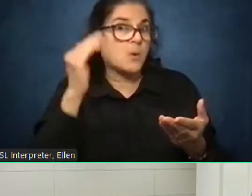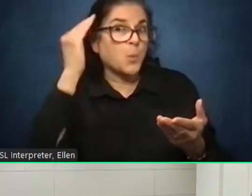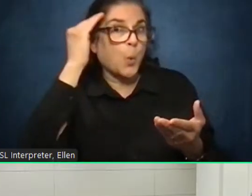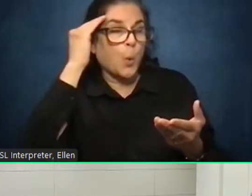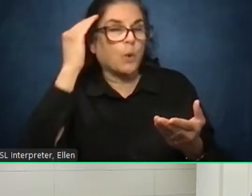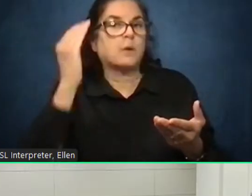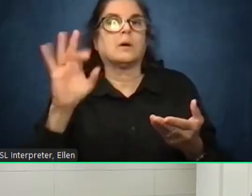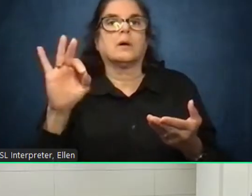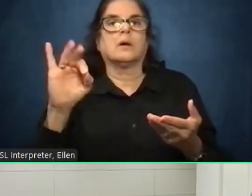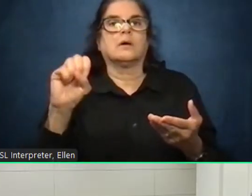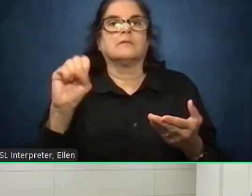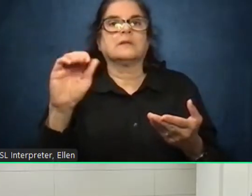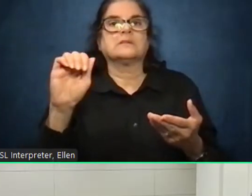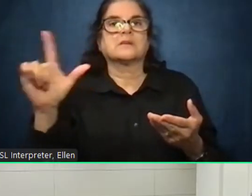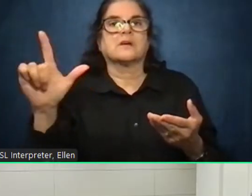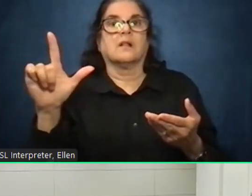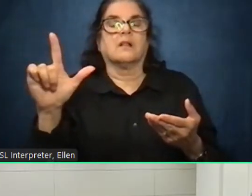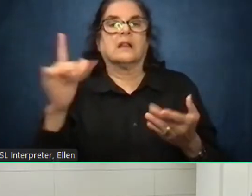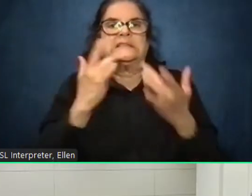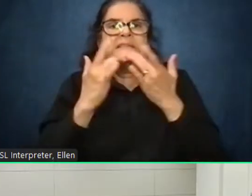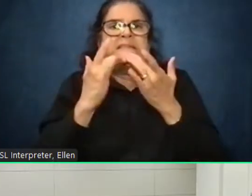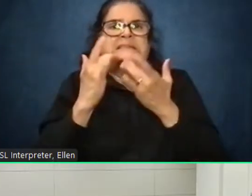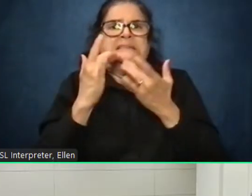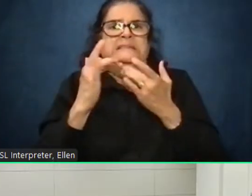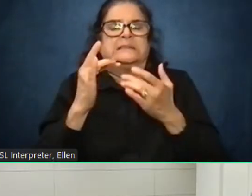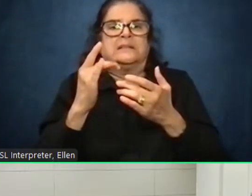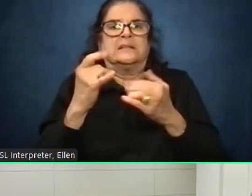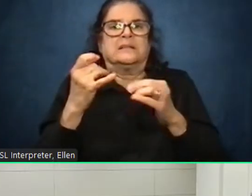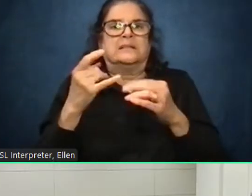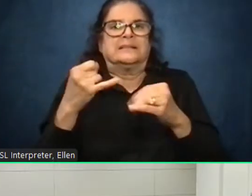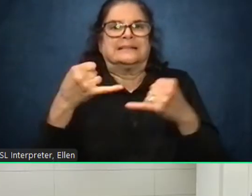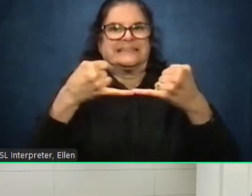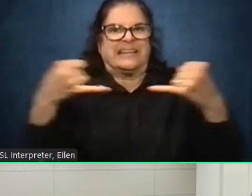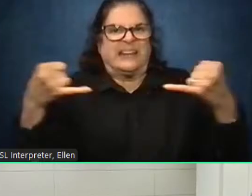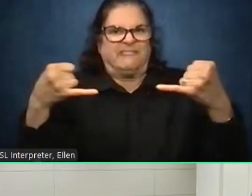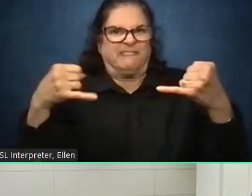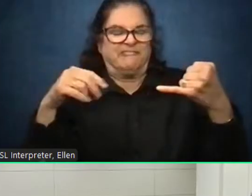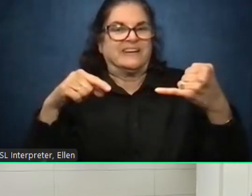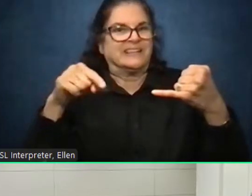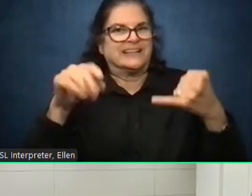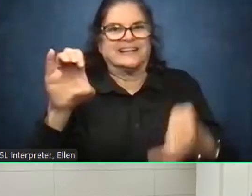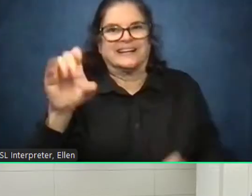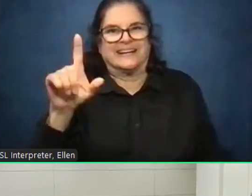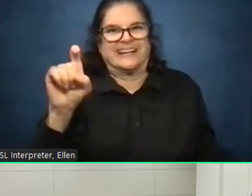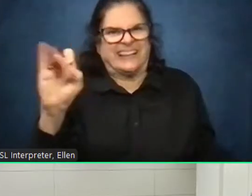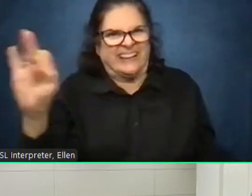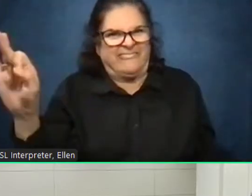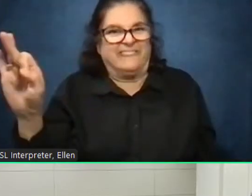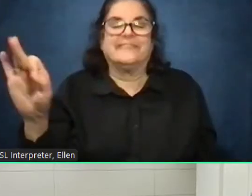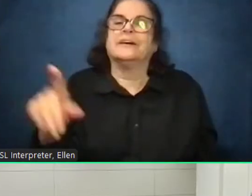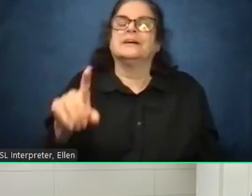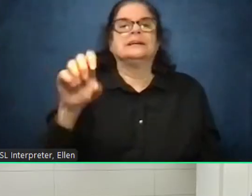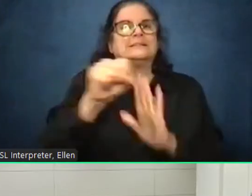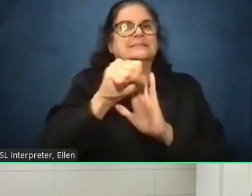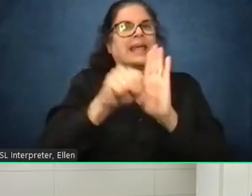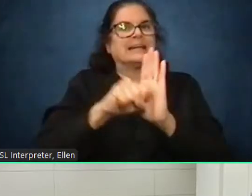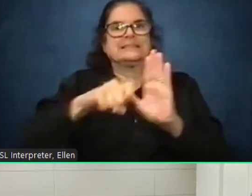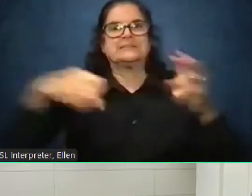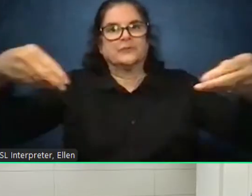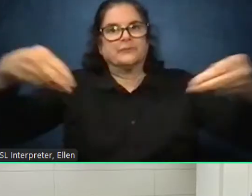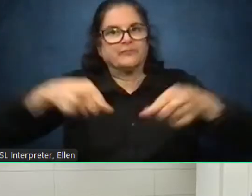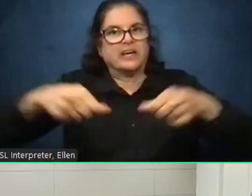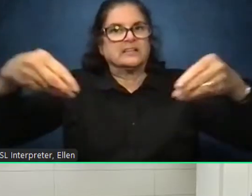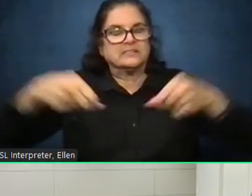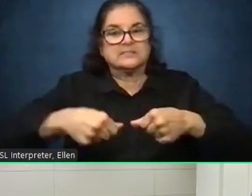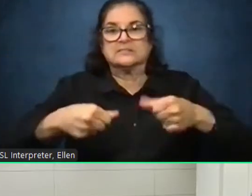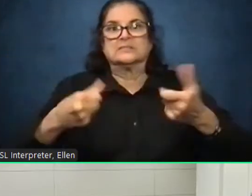fiscal cliff, the transit fiscal cliff may be approaching. The state needs to fund our agencies more. This is a concern. Otherwise,